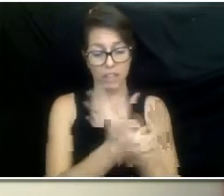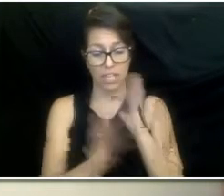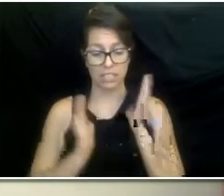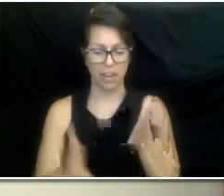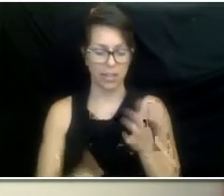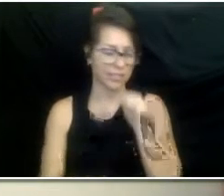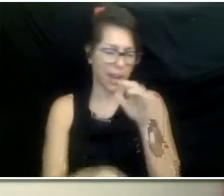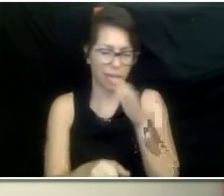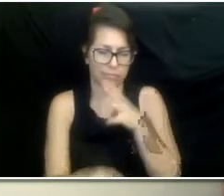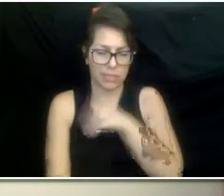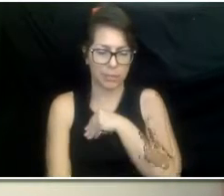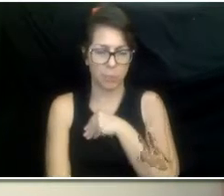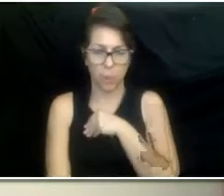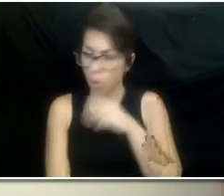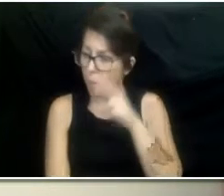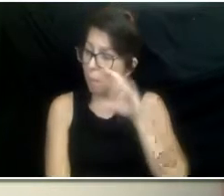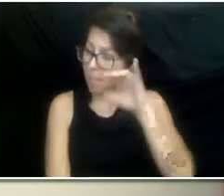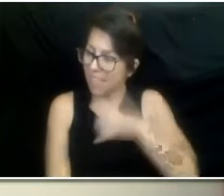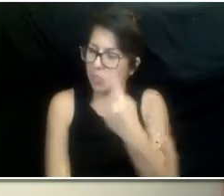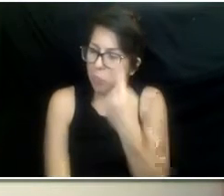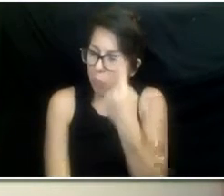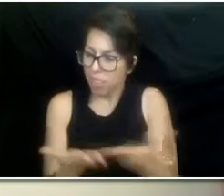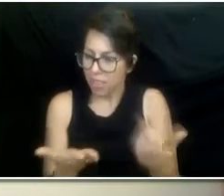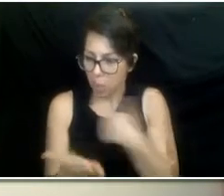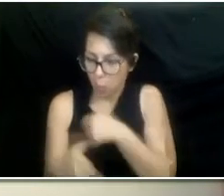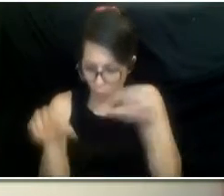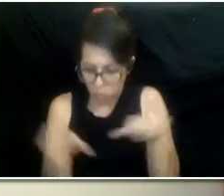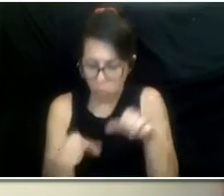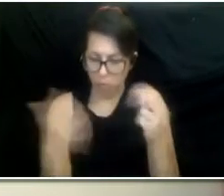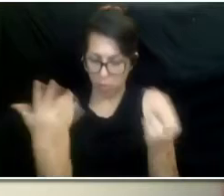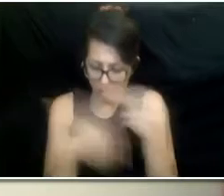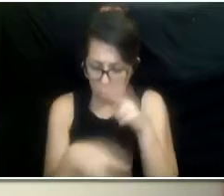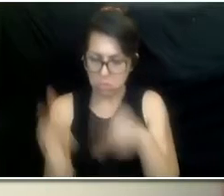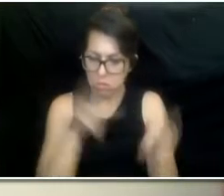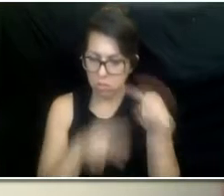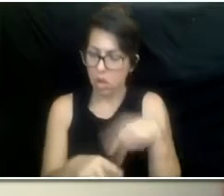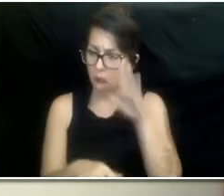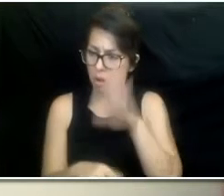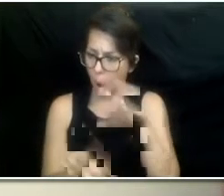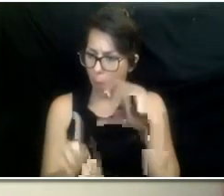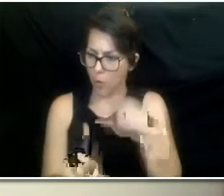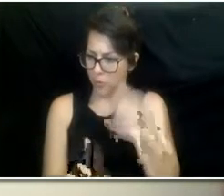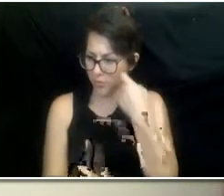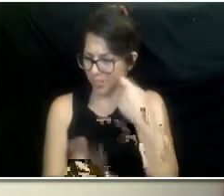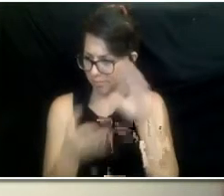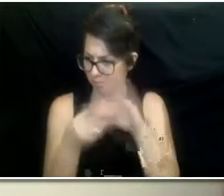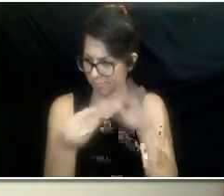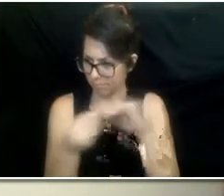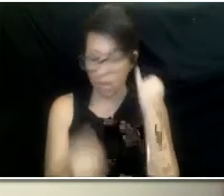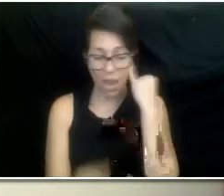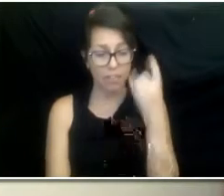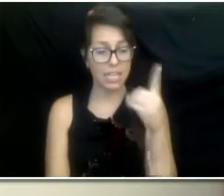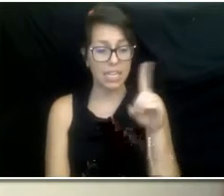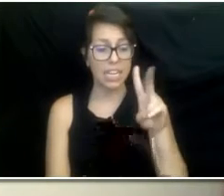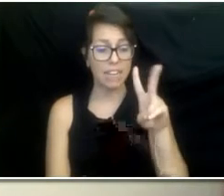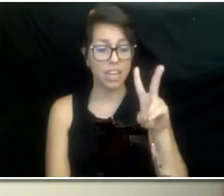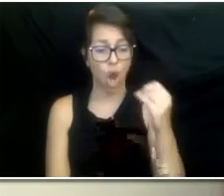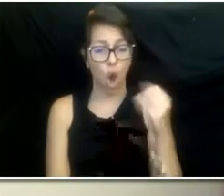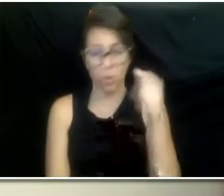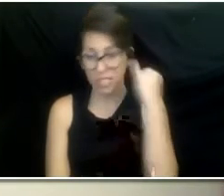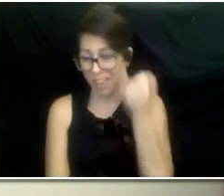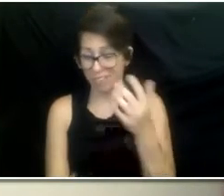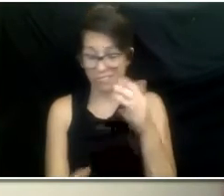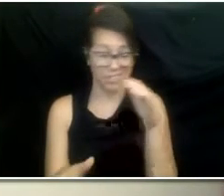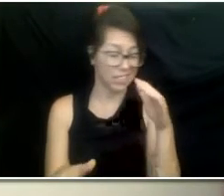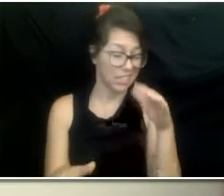responding to these runs which mind you the police officers always responding to the radio runs the patrol officers the dbos were